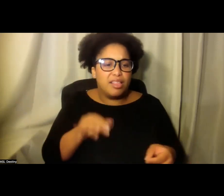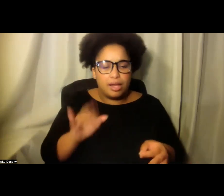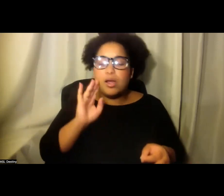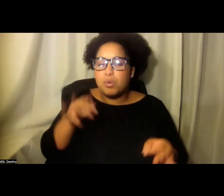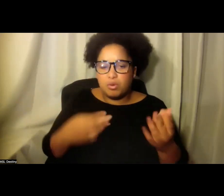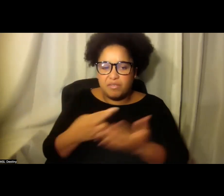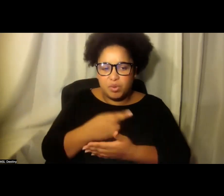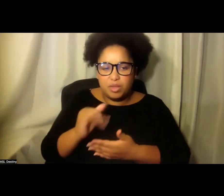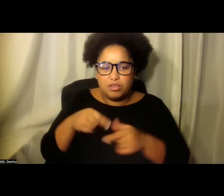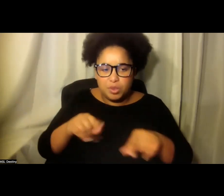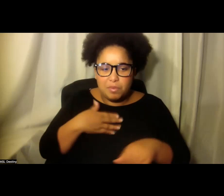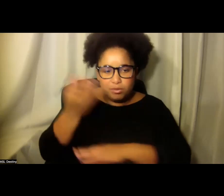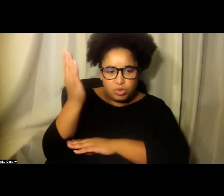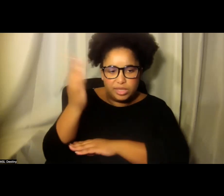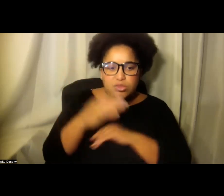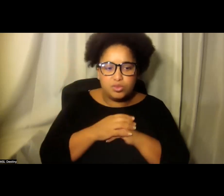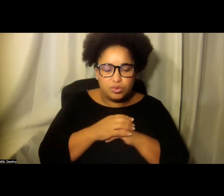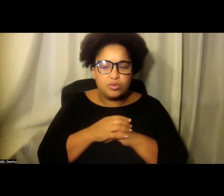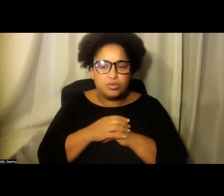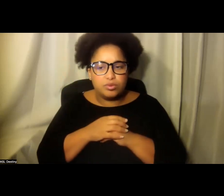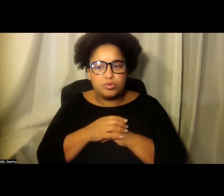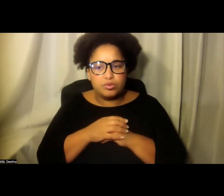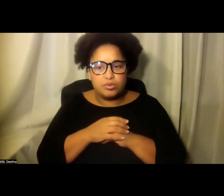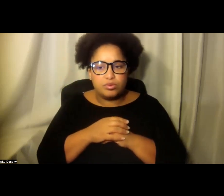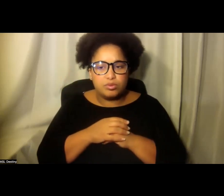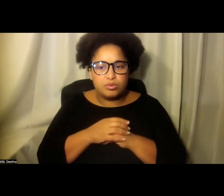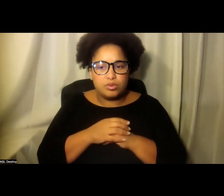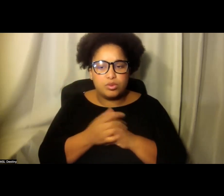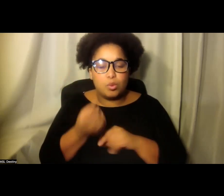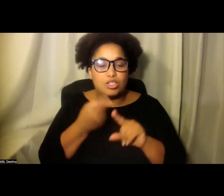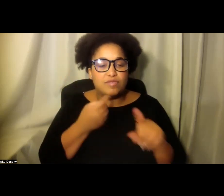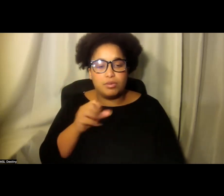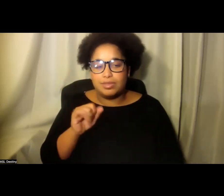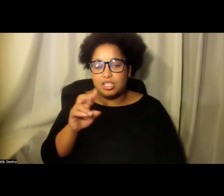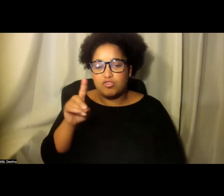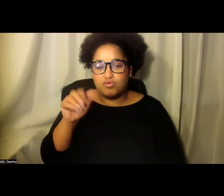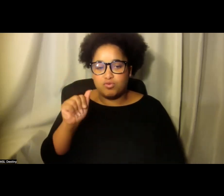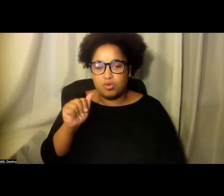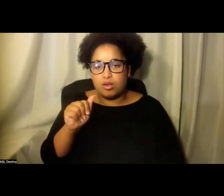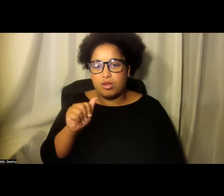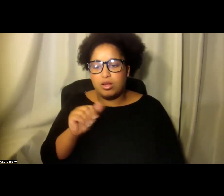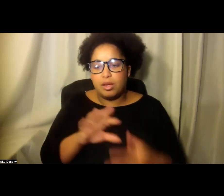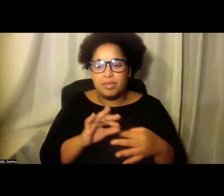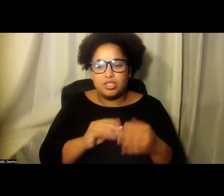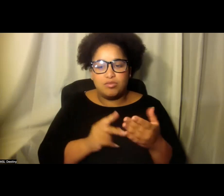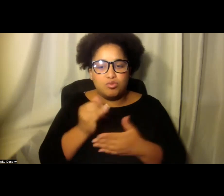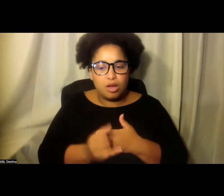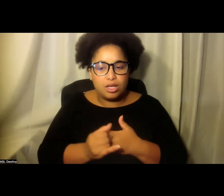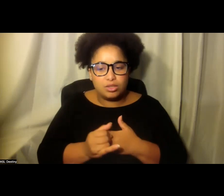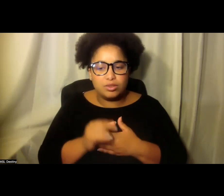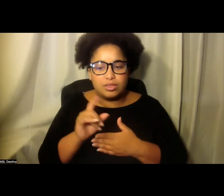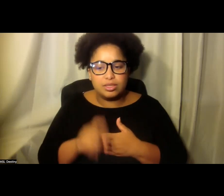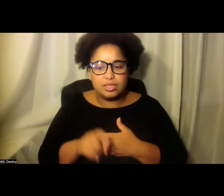over that in my presentation portion. There's a question from Sandra that there was a mention of project needing to be